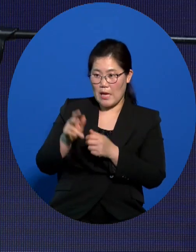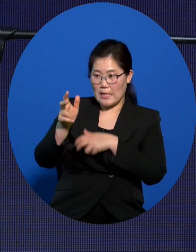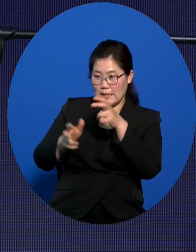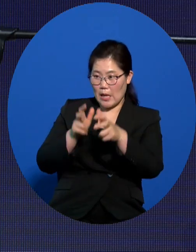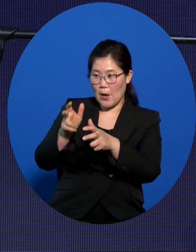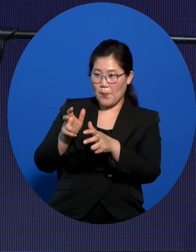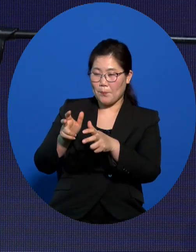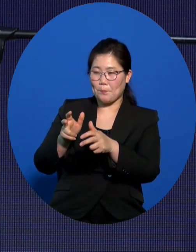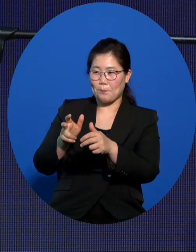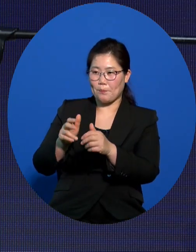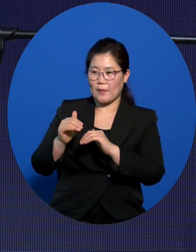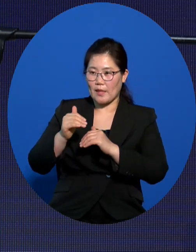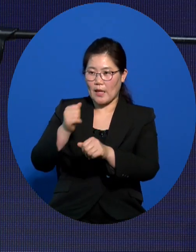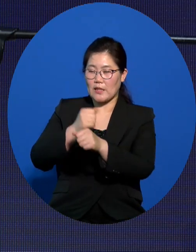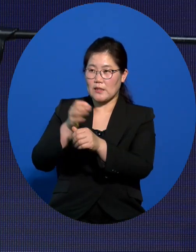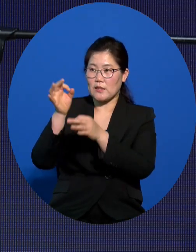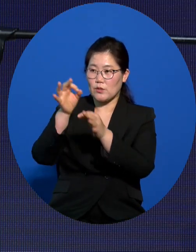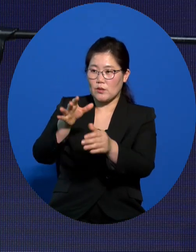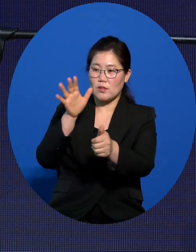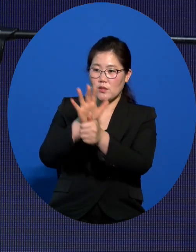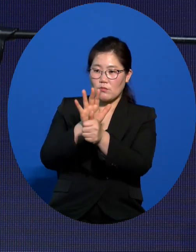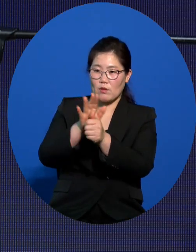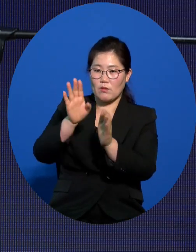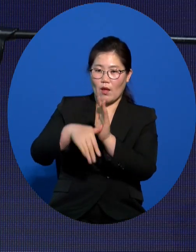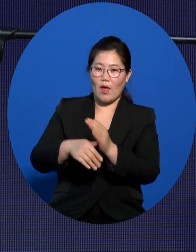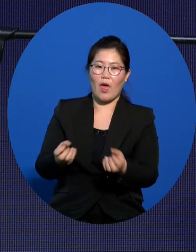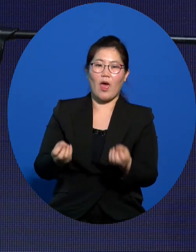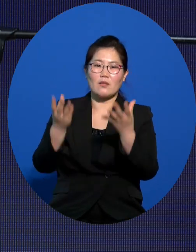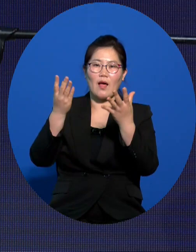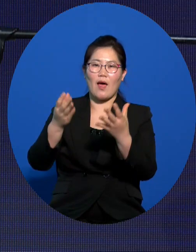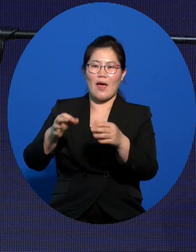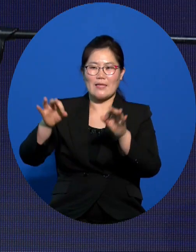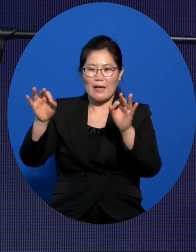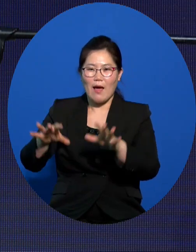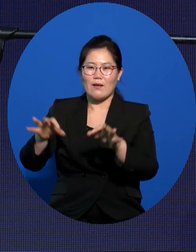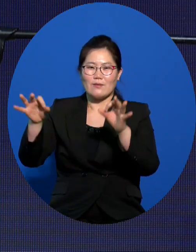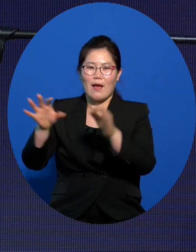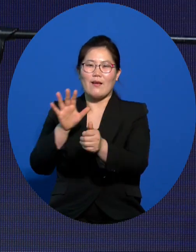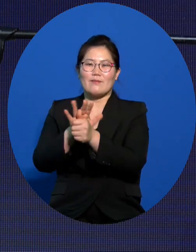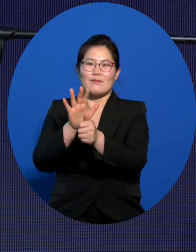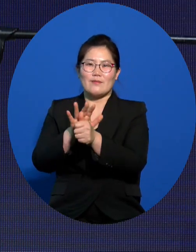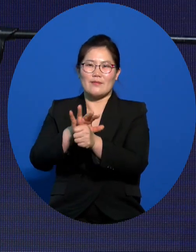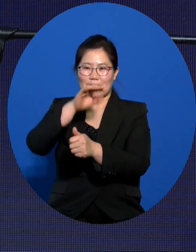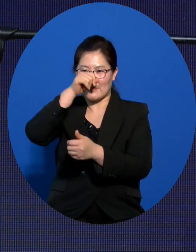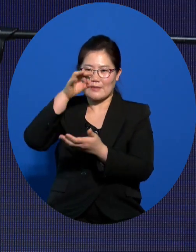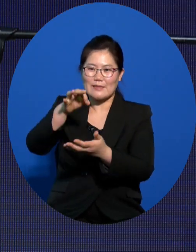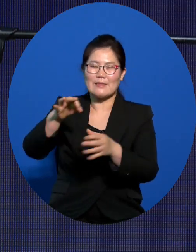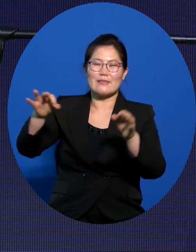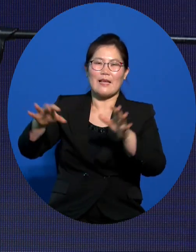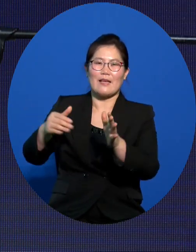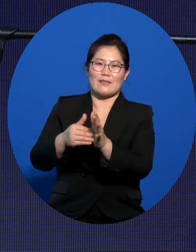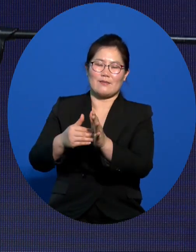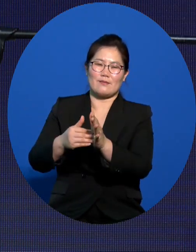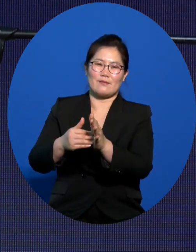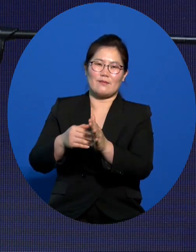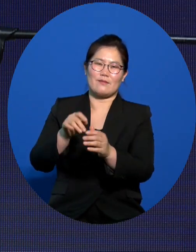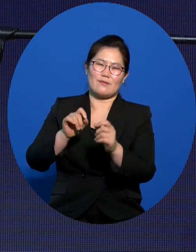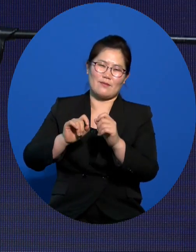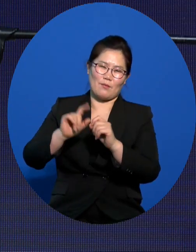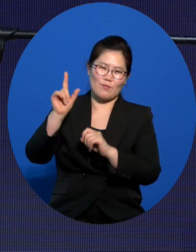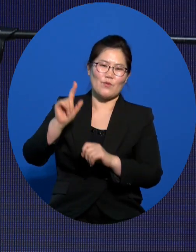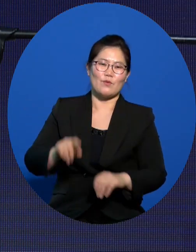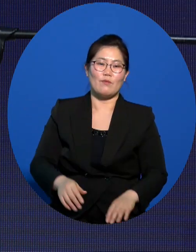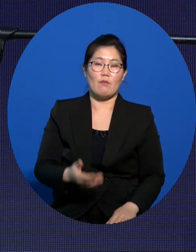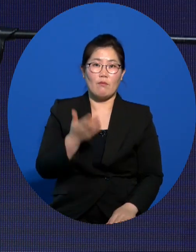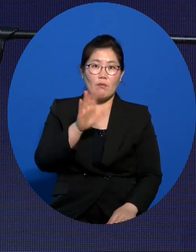they talk about the different programs that they have organized. And we participate in these programs. And in many cases, these are